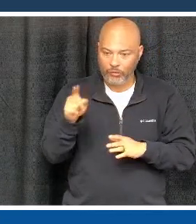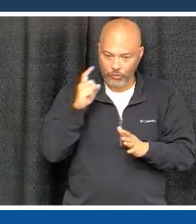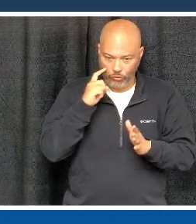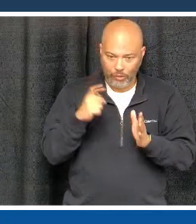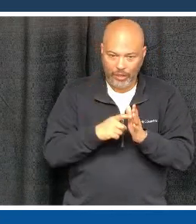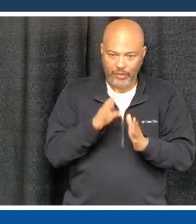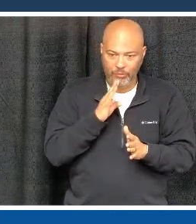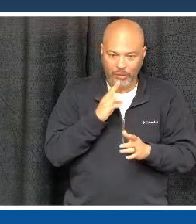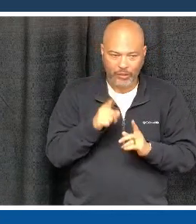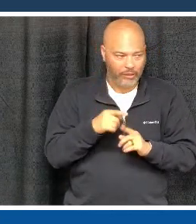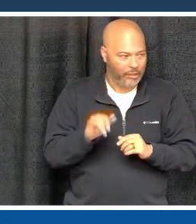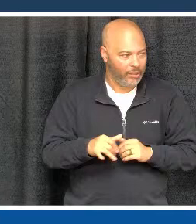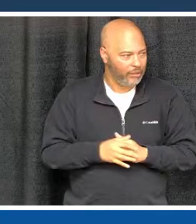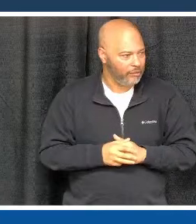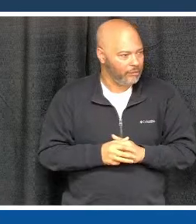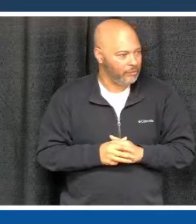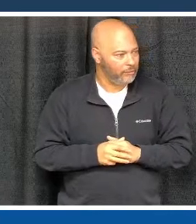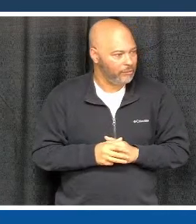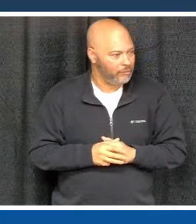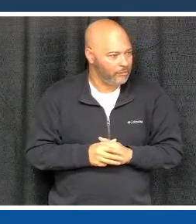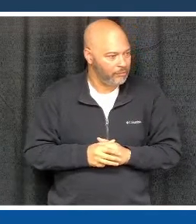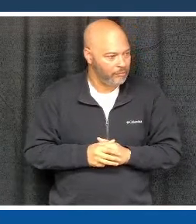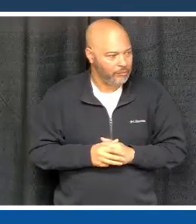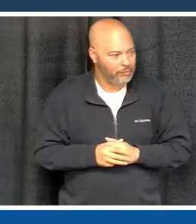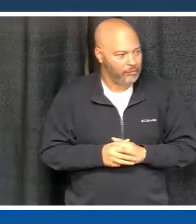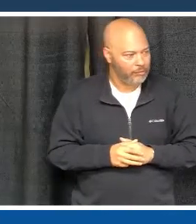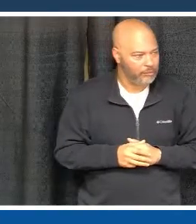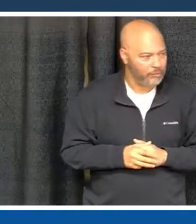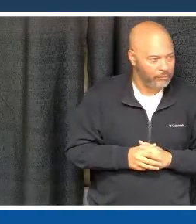that resolution. Thank you, Mayor.